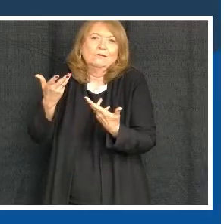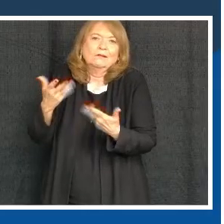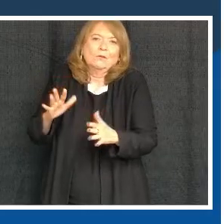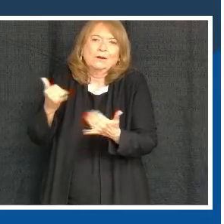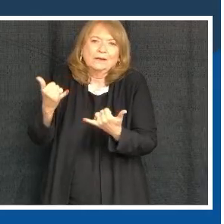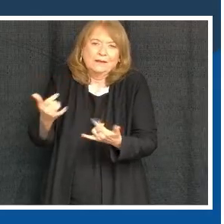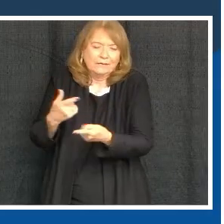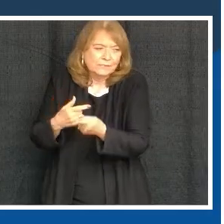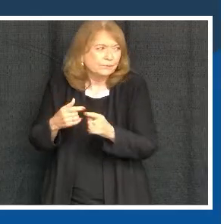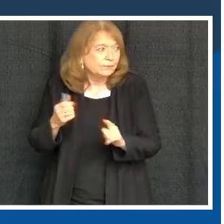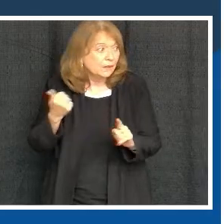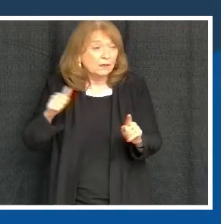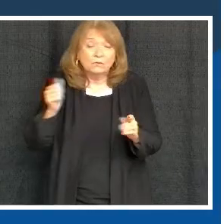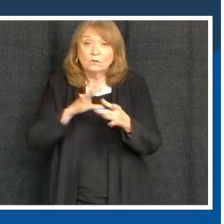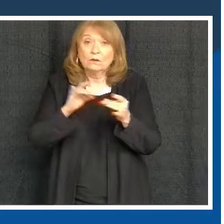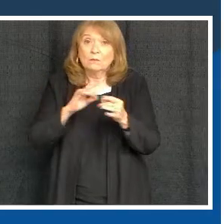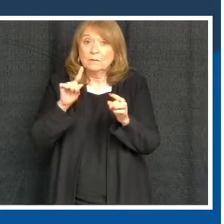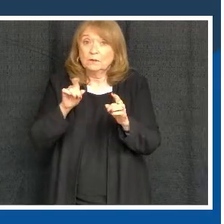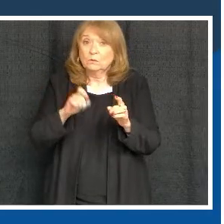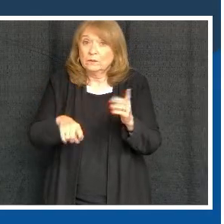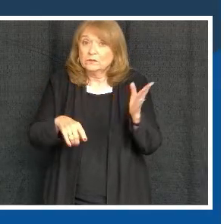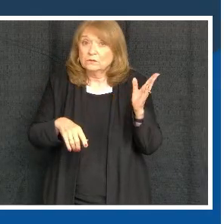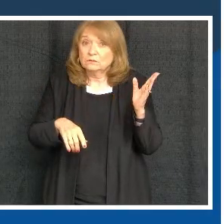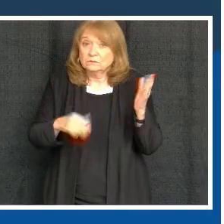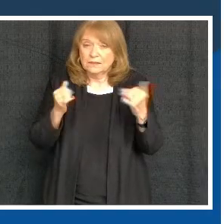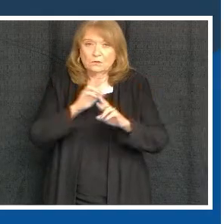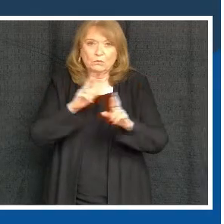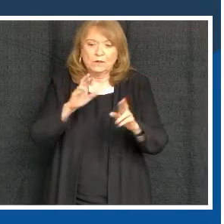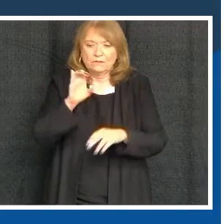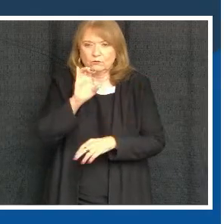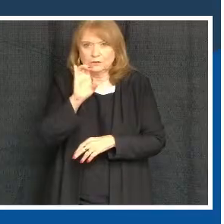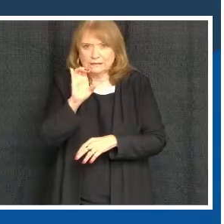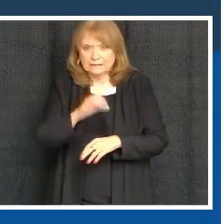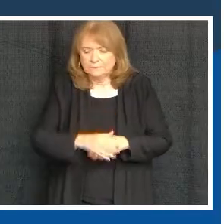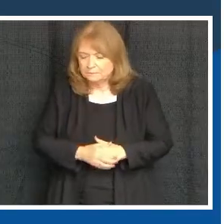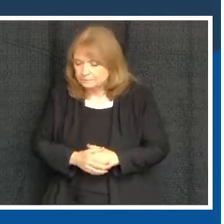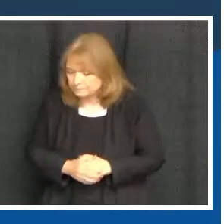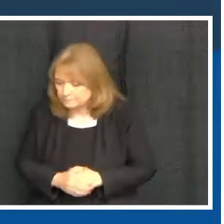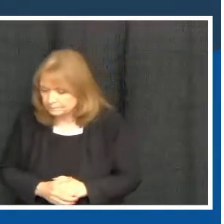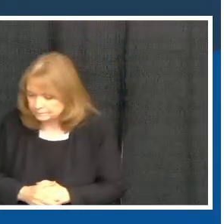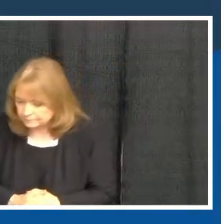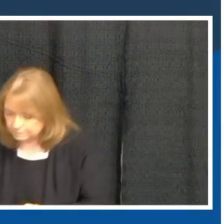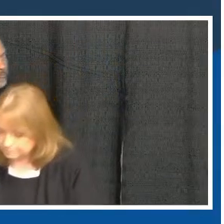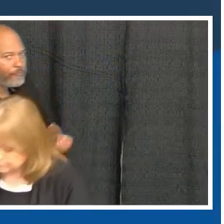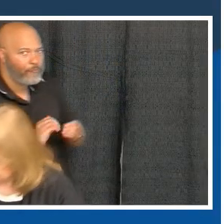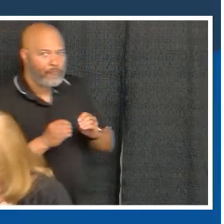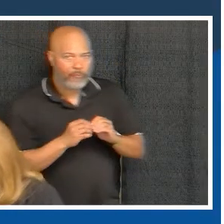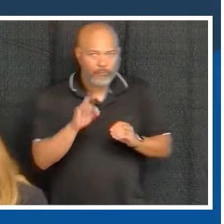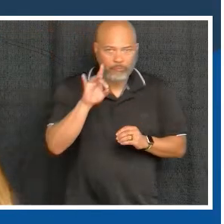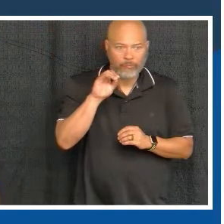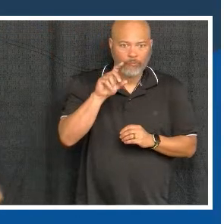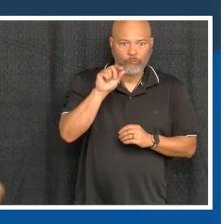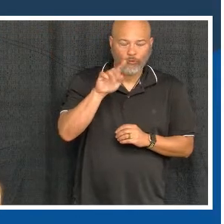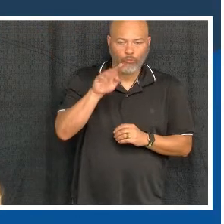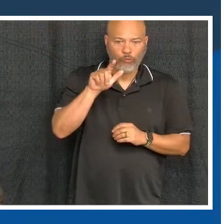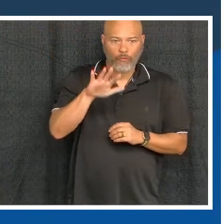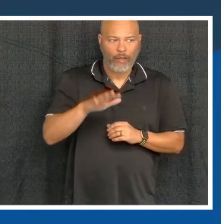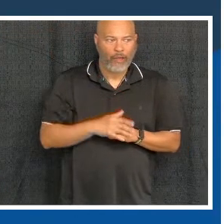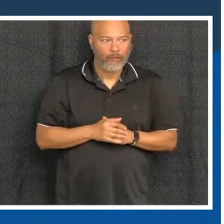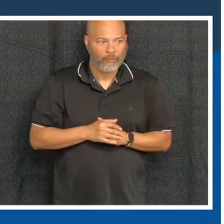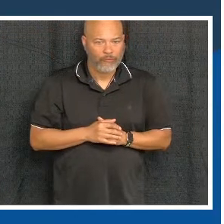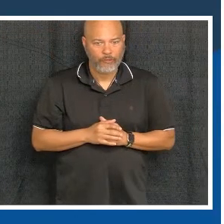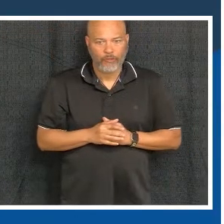Other comment or question regarding ordinance 79? Now ready for item C, ordinance 80, 2024-25. Mr. Tindall, please, sir.